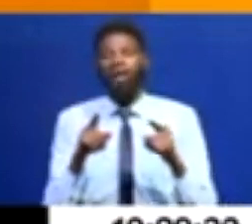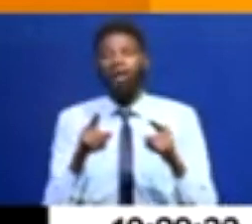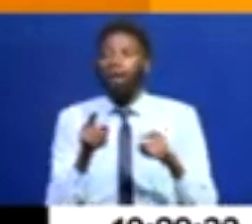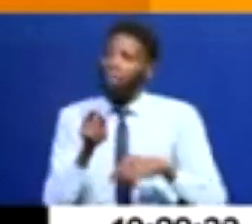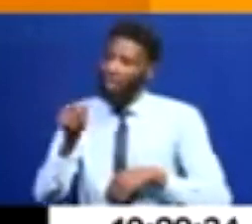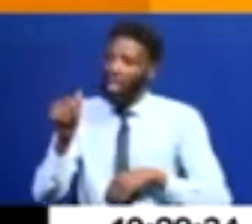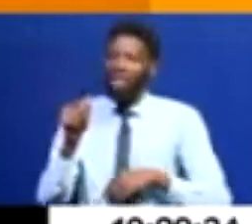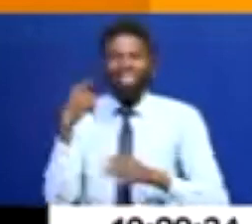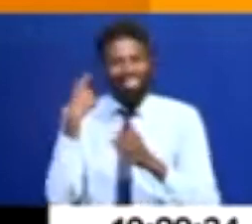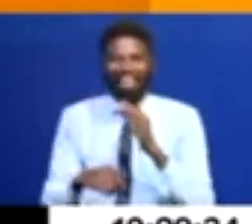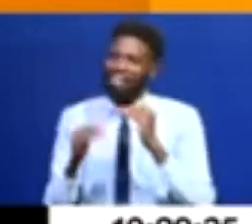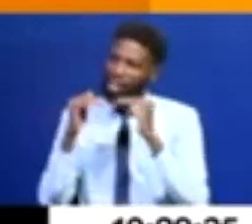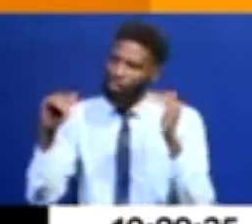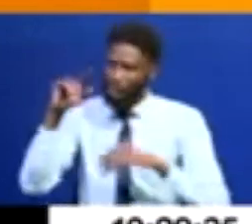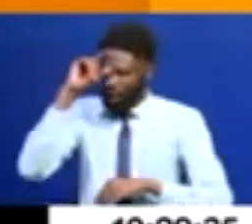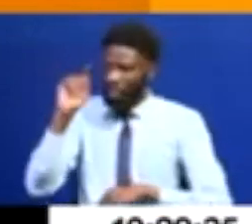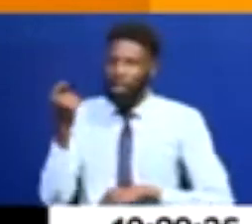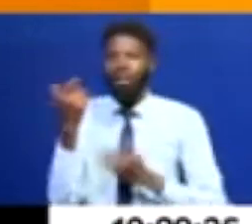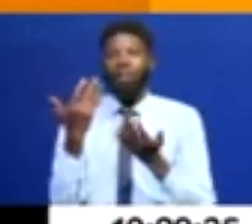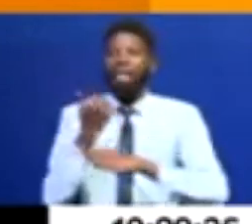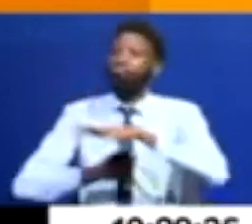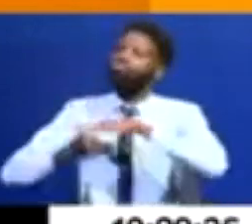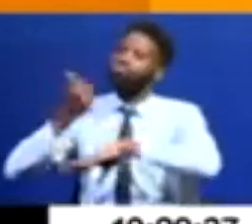to the government of Kenya where they are domiciled,